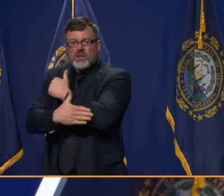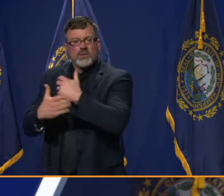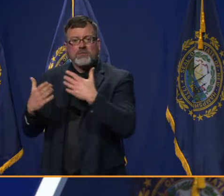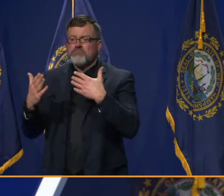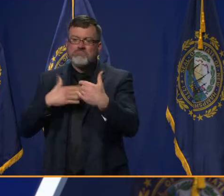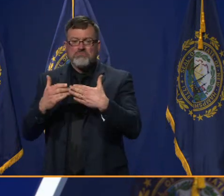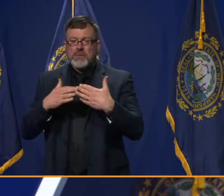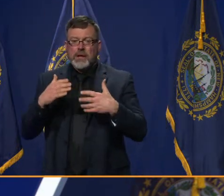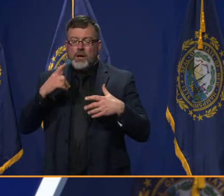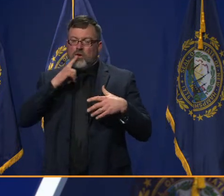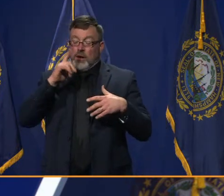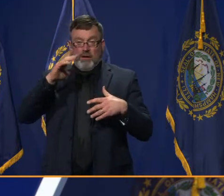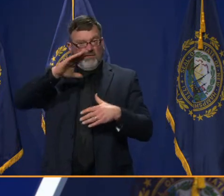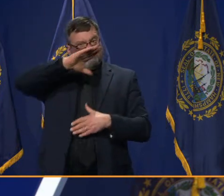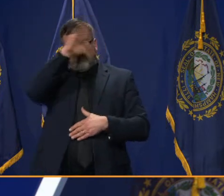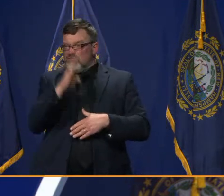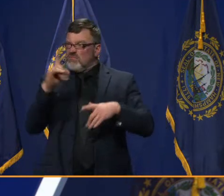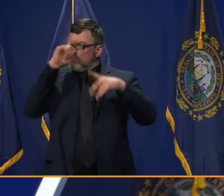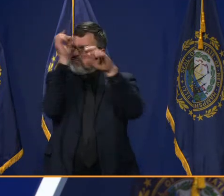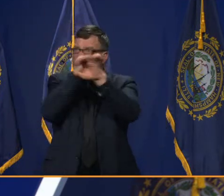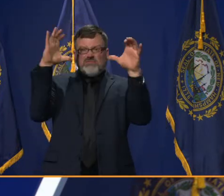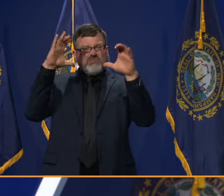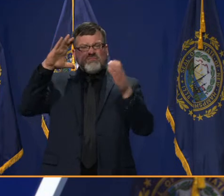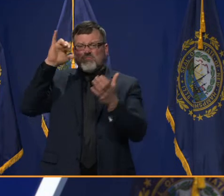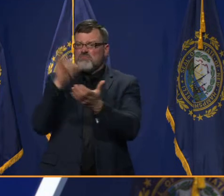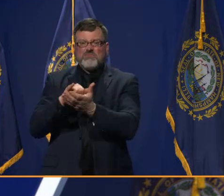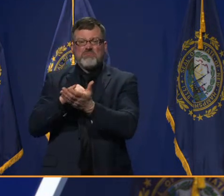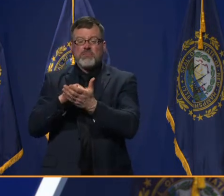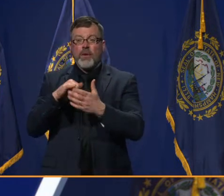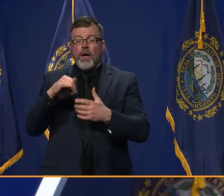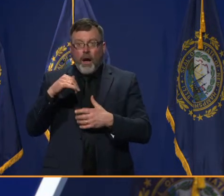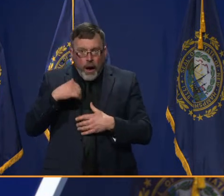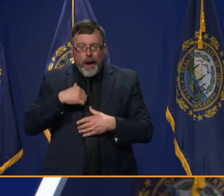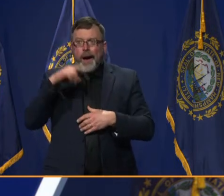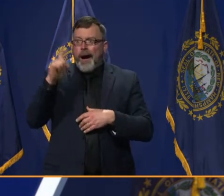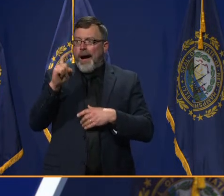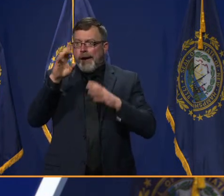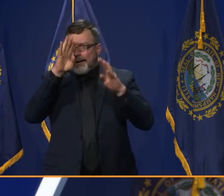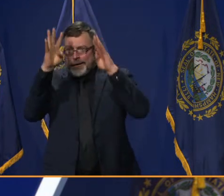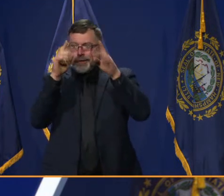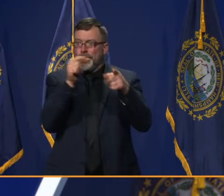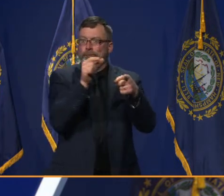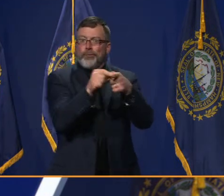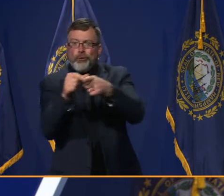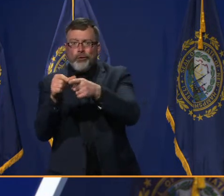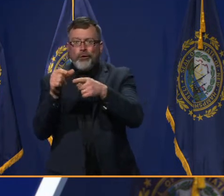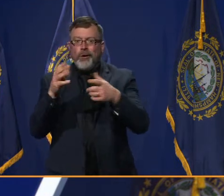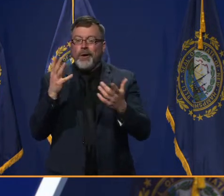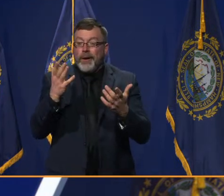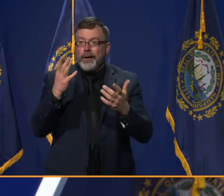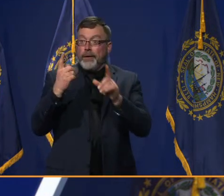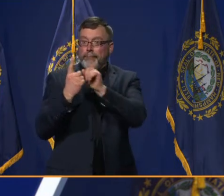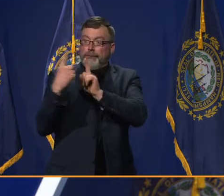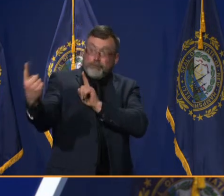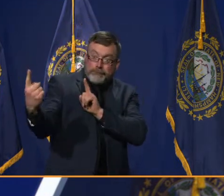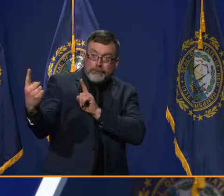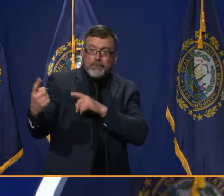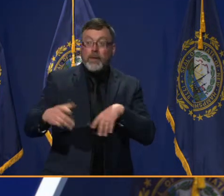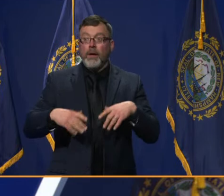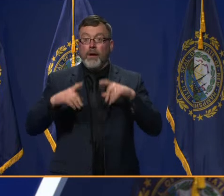anticipated. We had to invent new vocabulary to describe the uniqueness of the year. Social distancing,